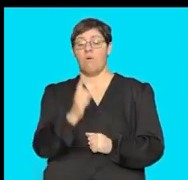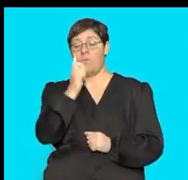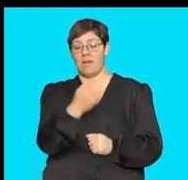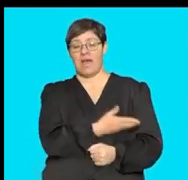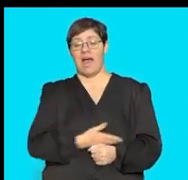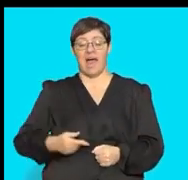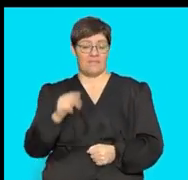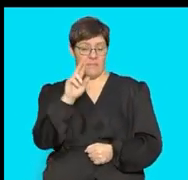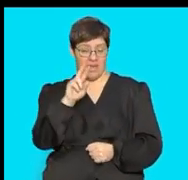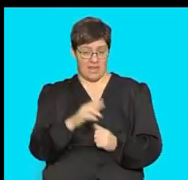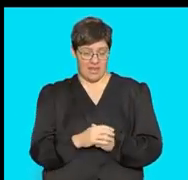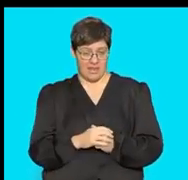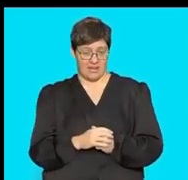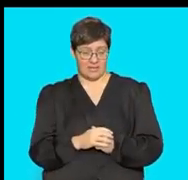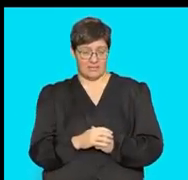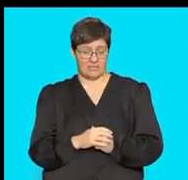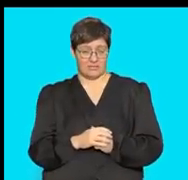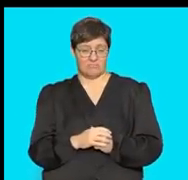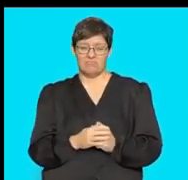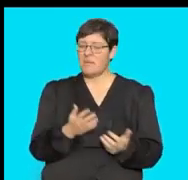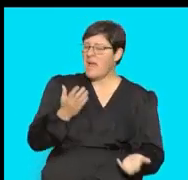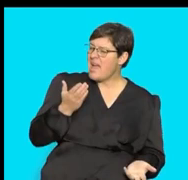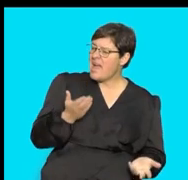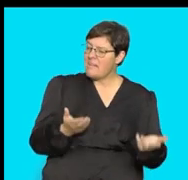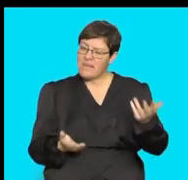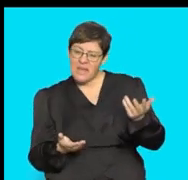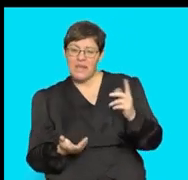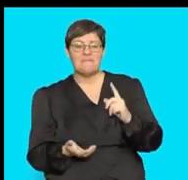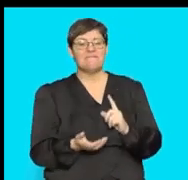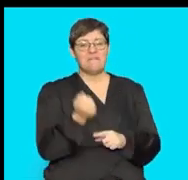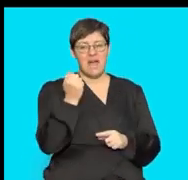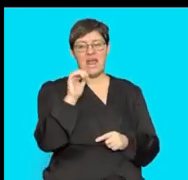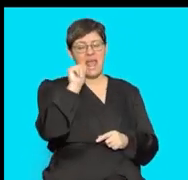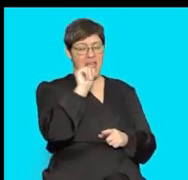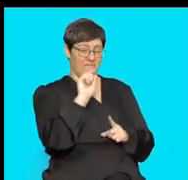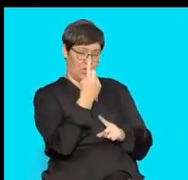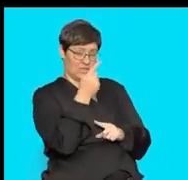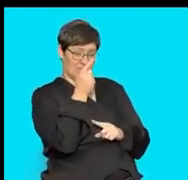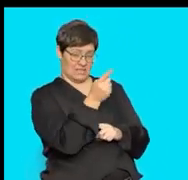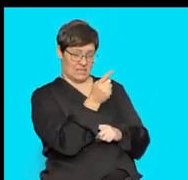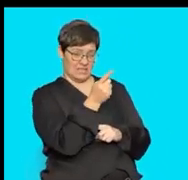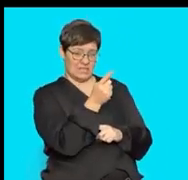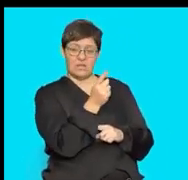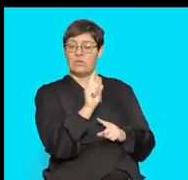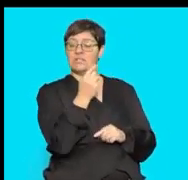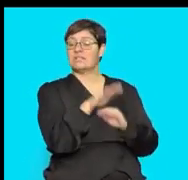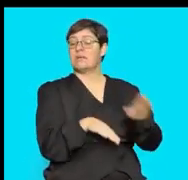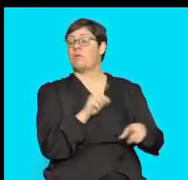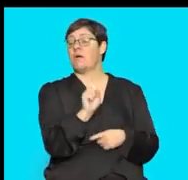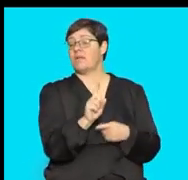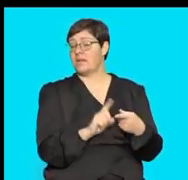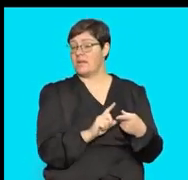and one half pair, which means we could find A first. So step